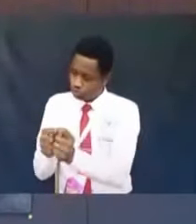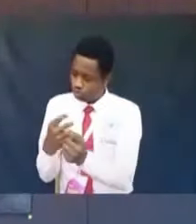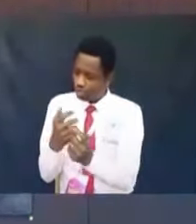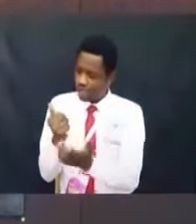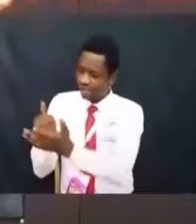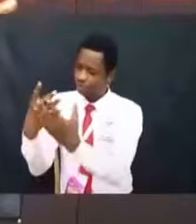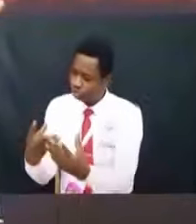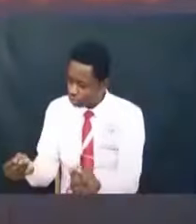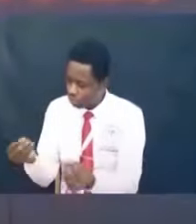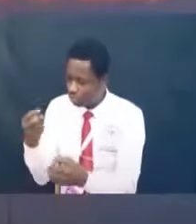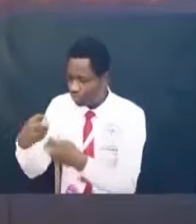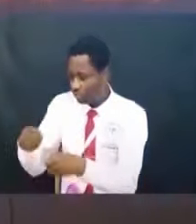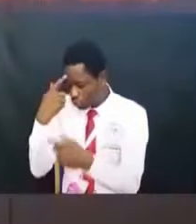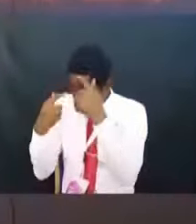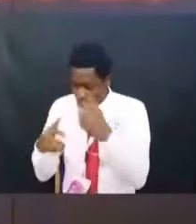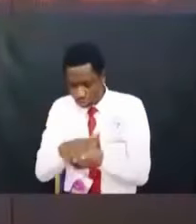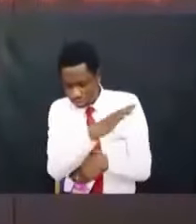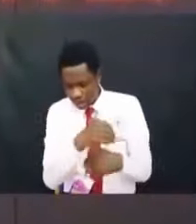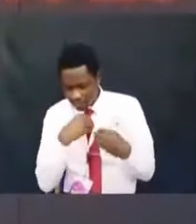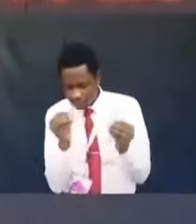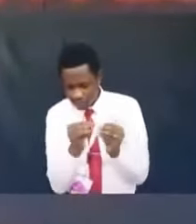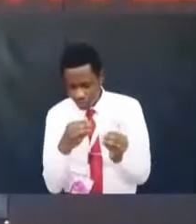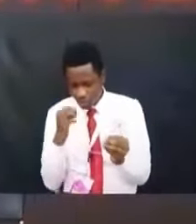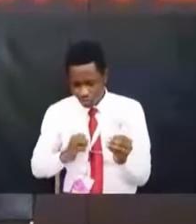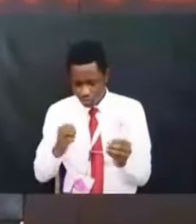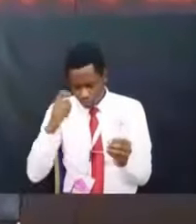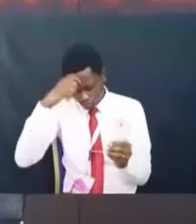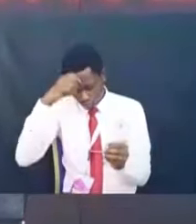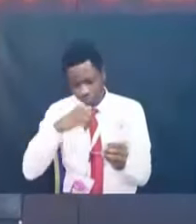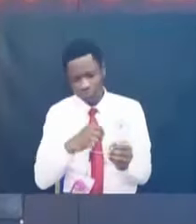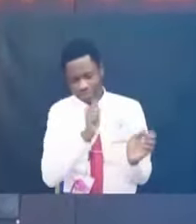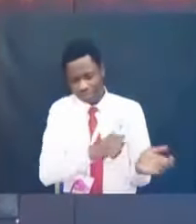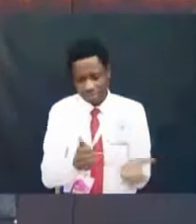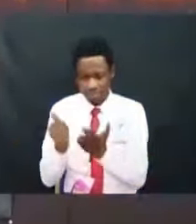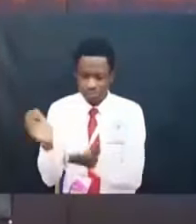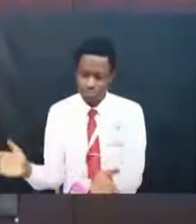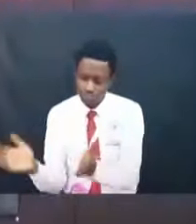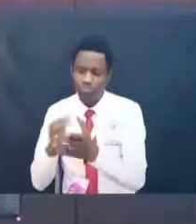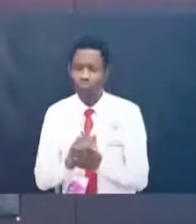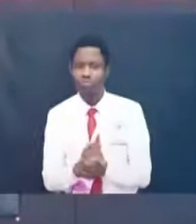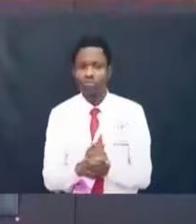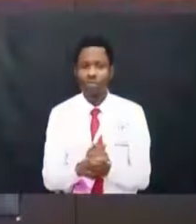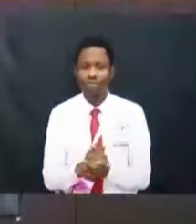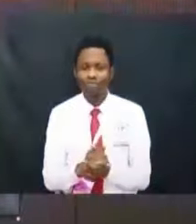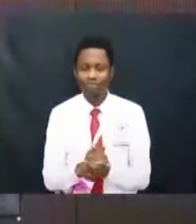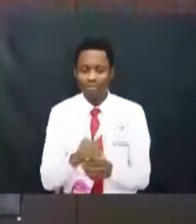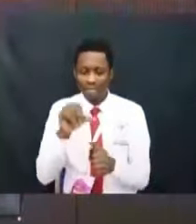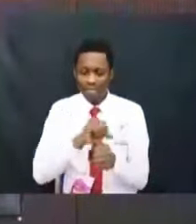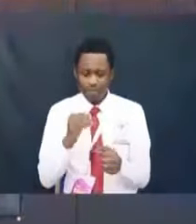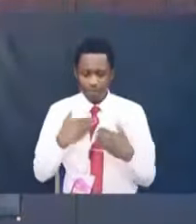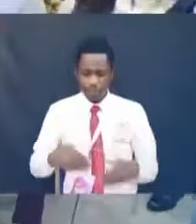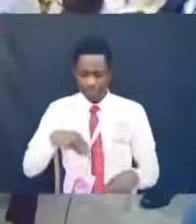people of wisdom. They come with great encouragement. You will need them. Everyone is supporting the Church of